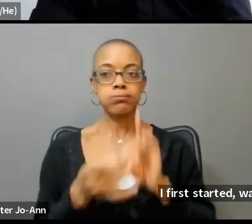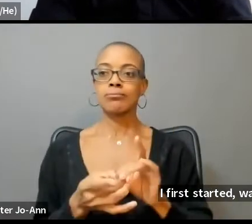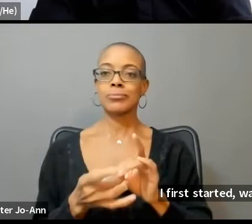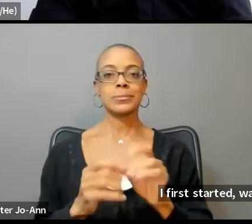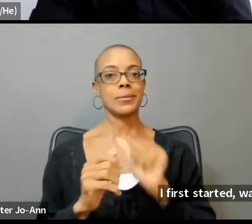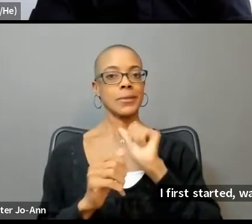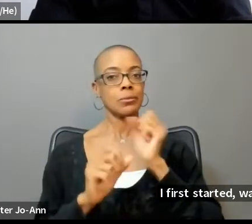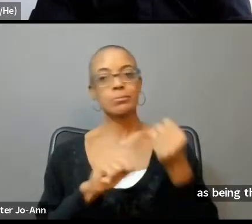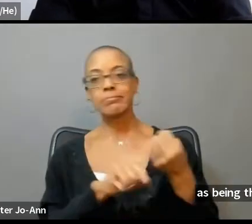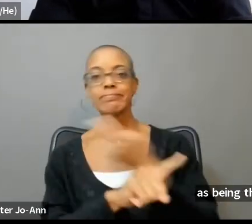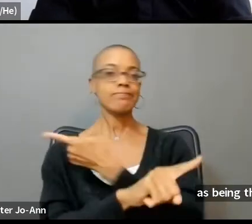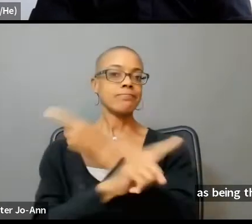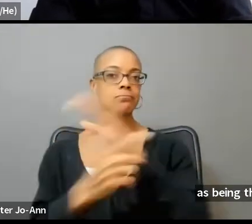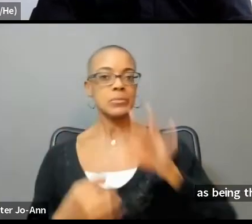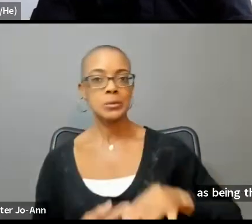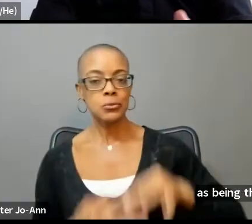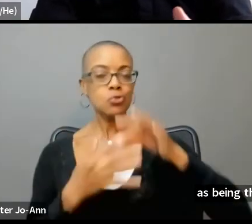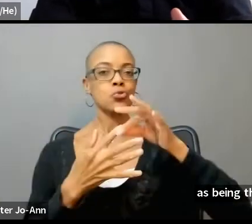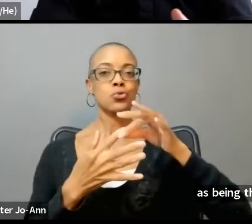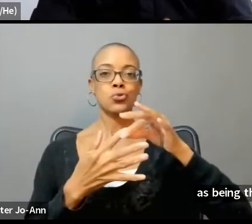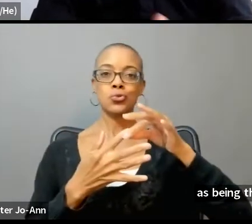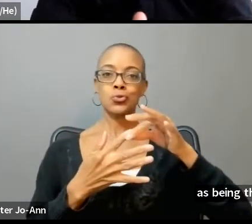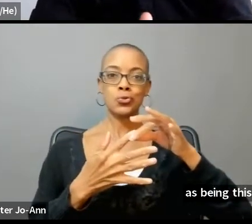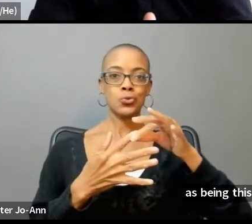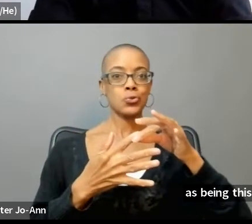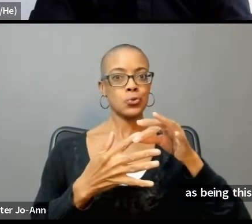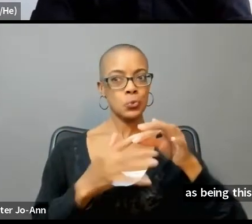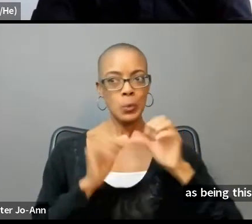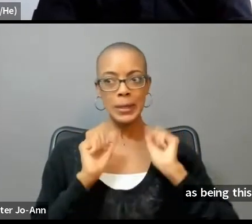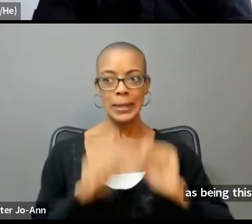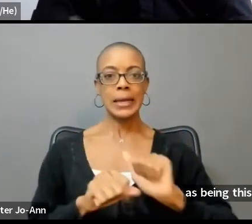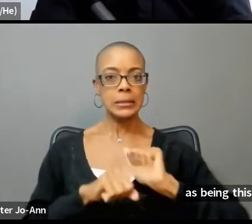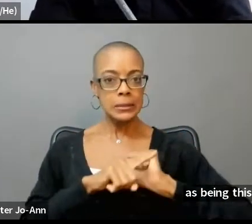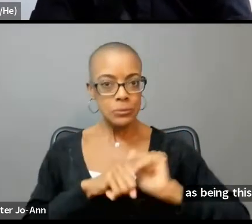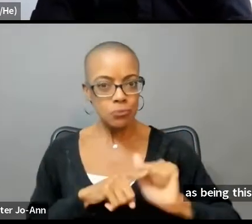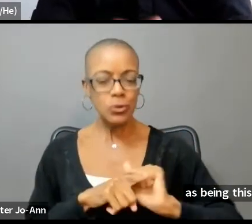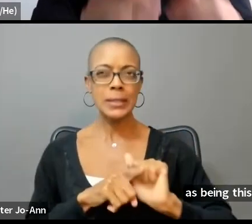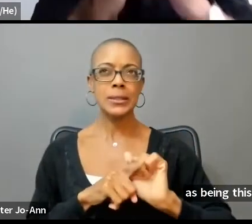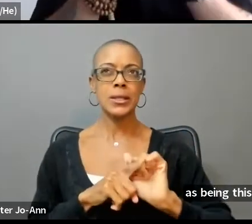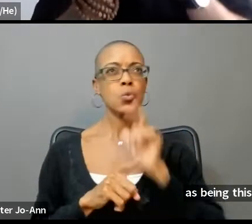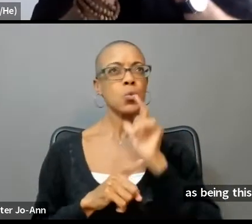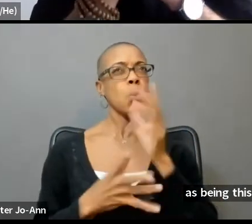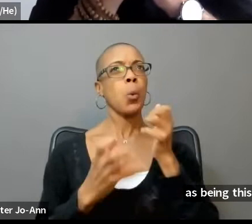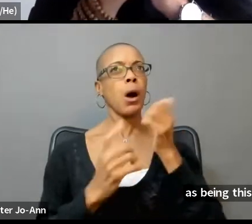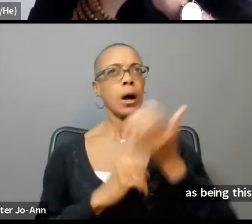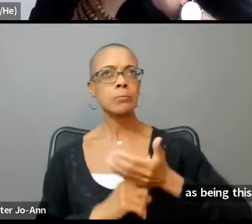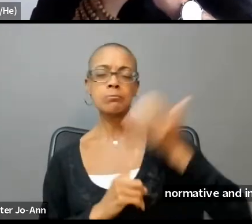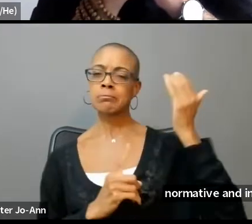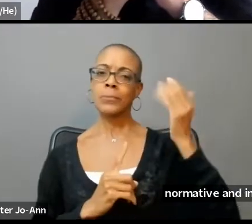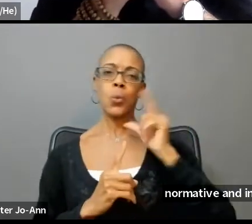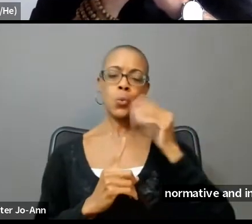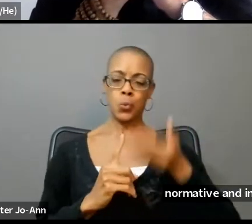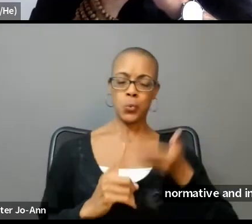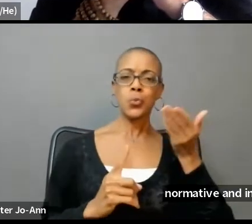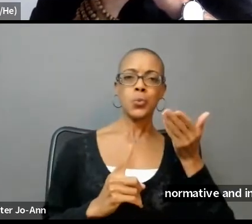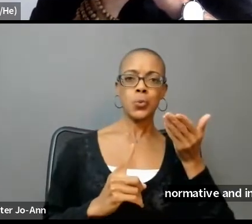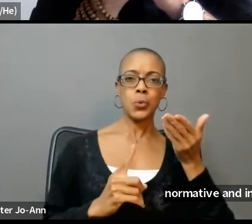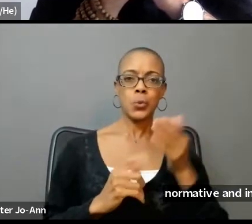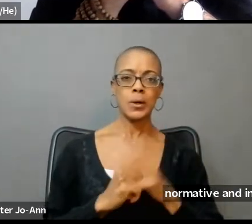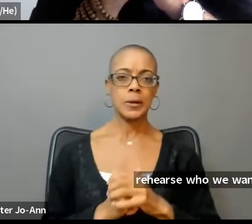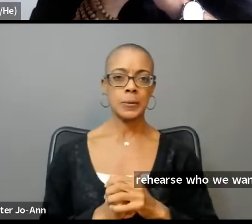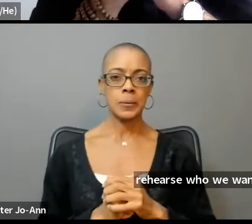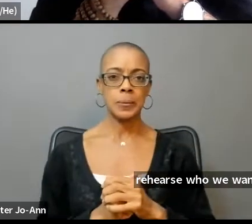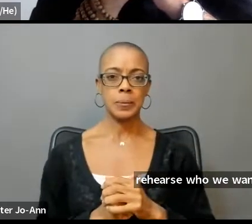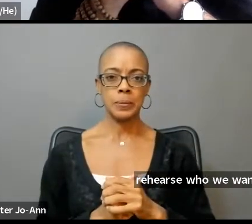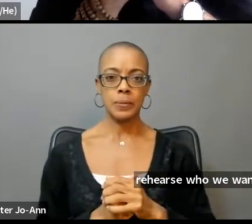thing that allows us to actually rehearse who we want to be doesn't always get met, particularly in this space